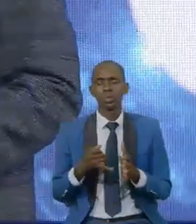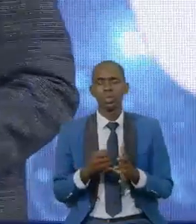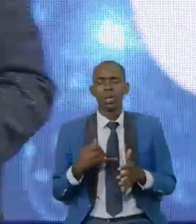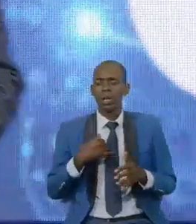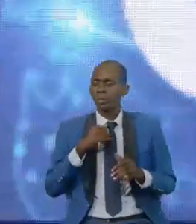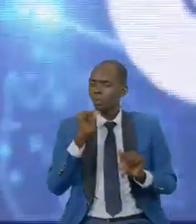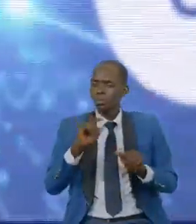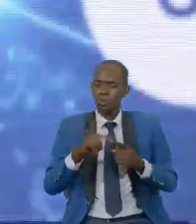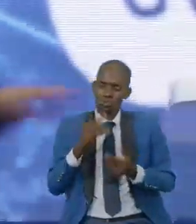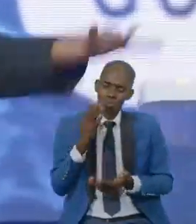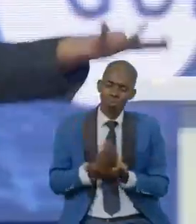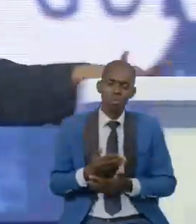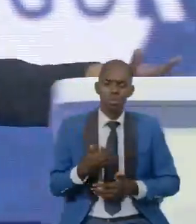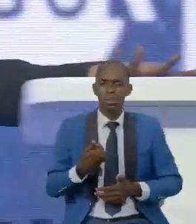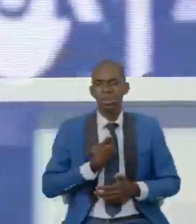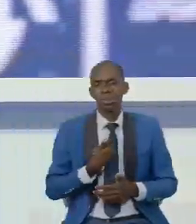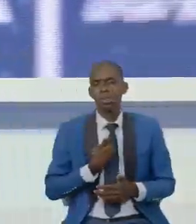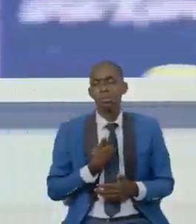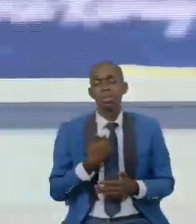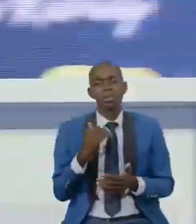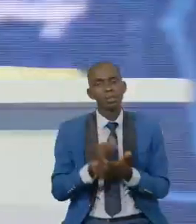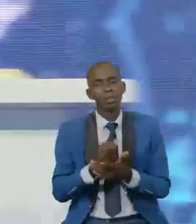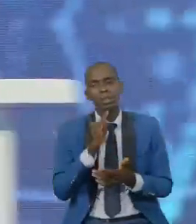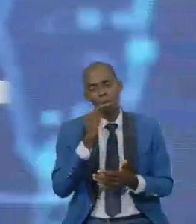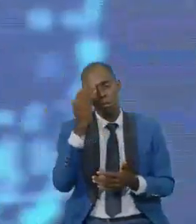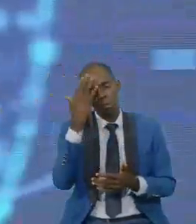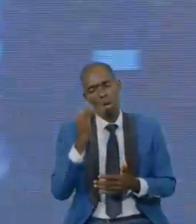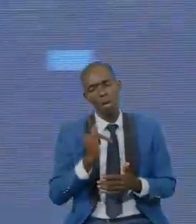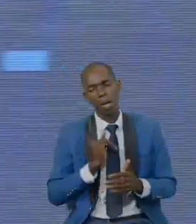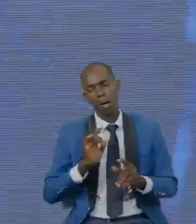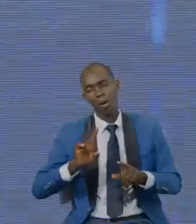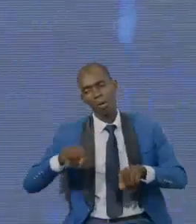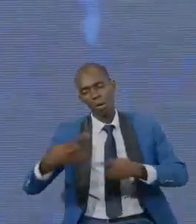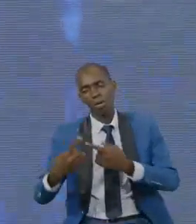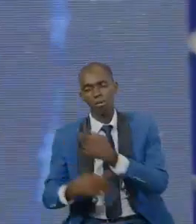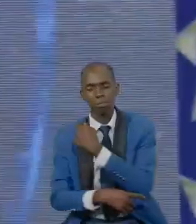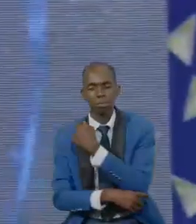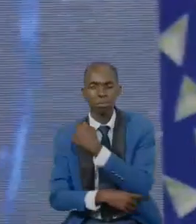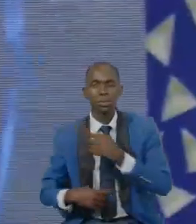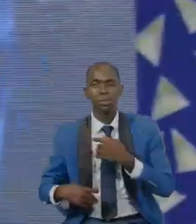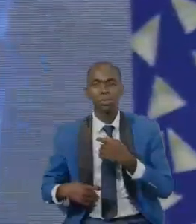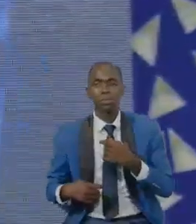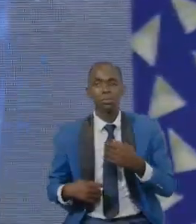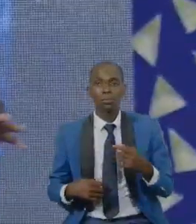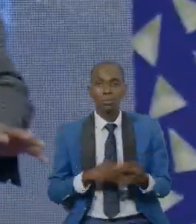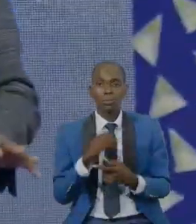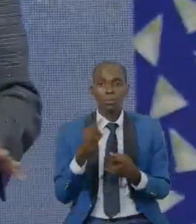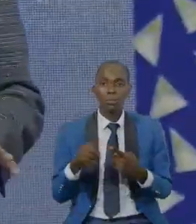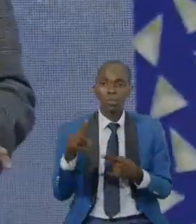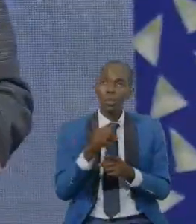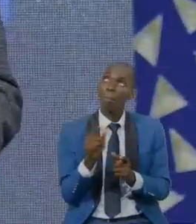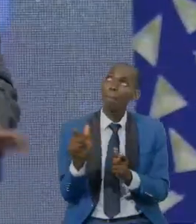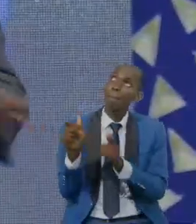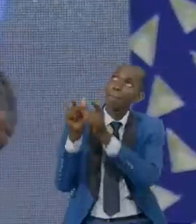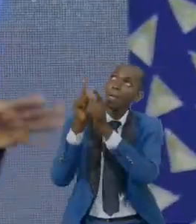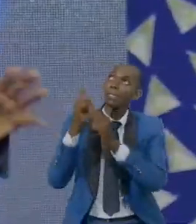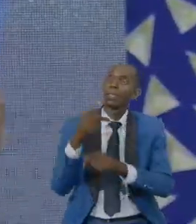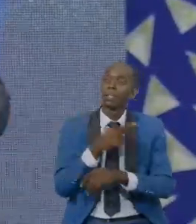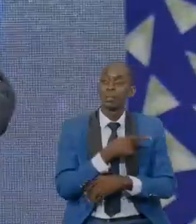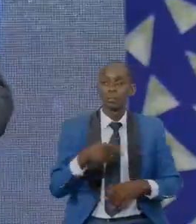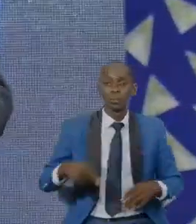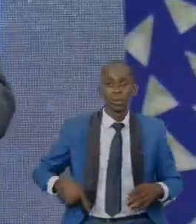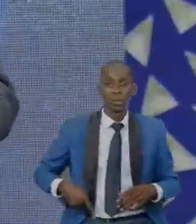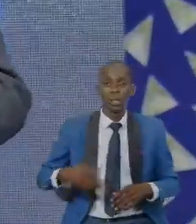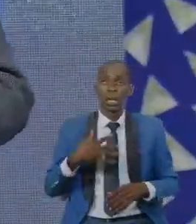myself. That's why I did it. When you meet the prince and he